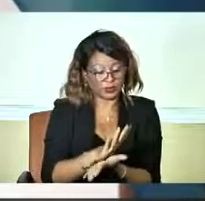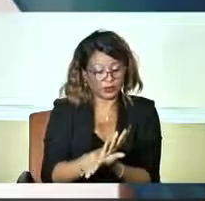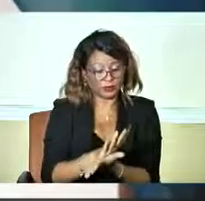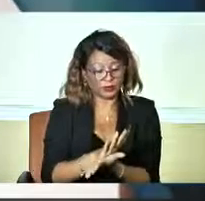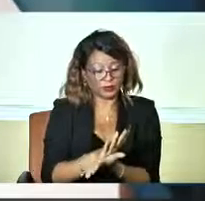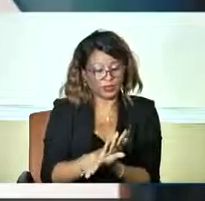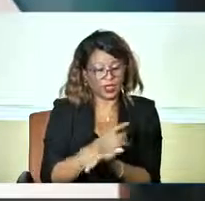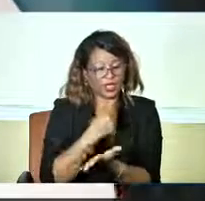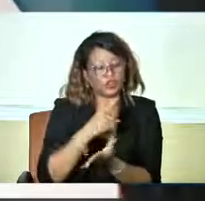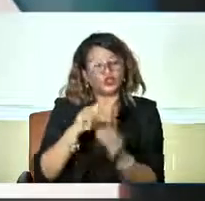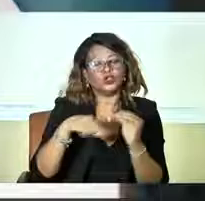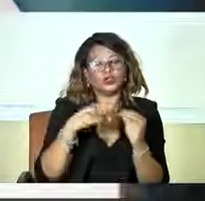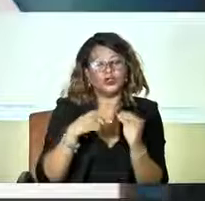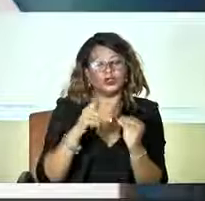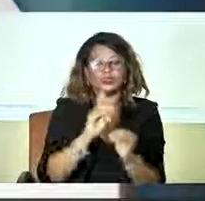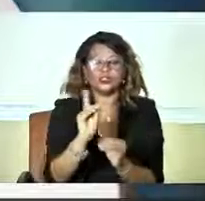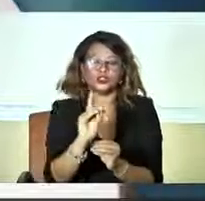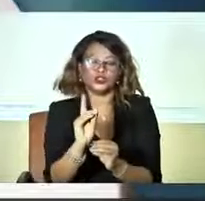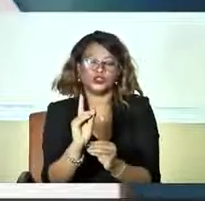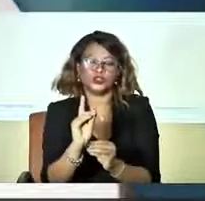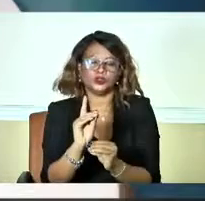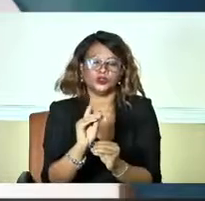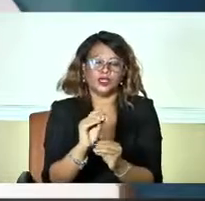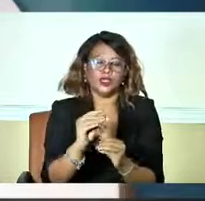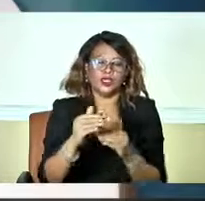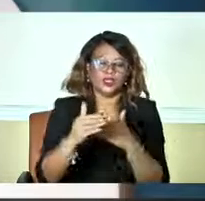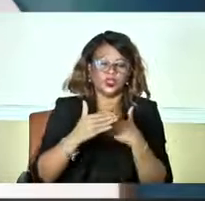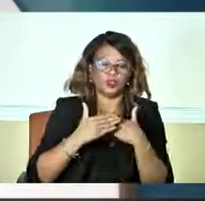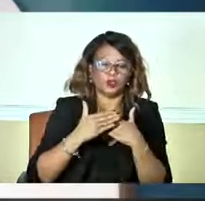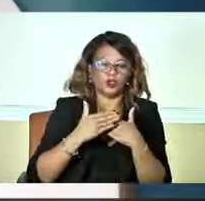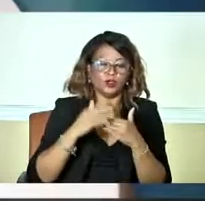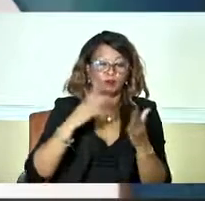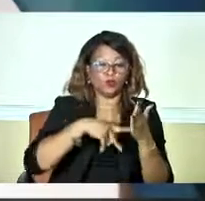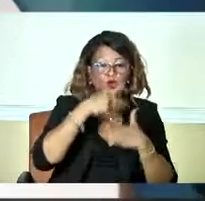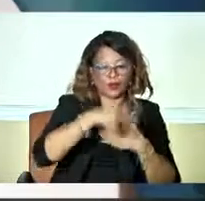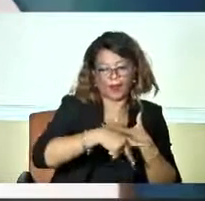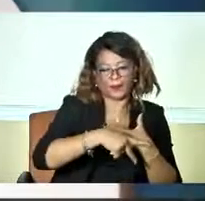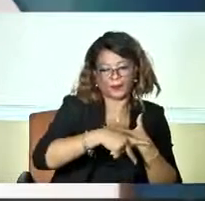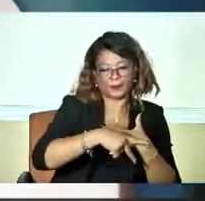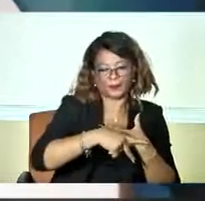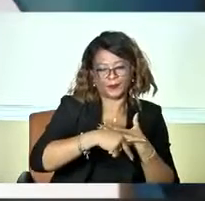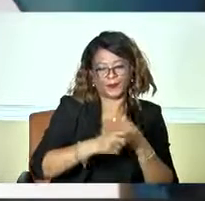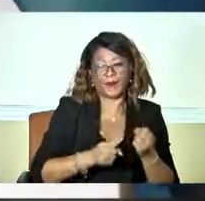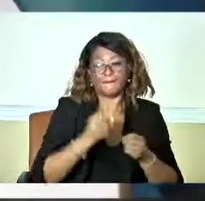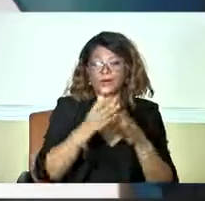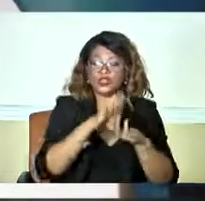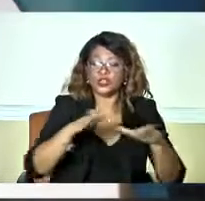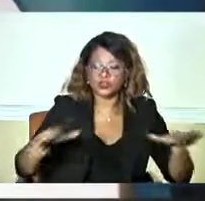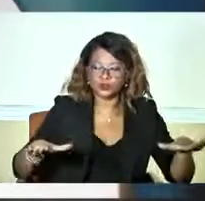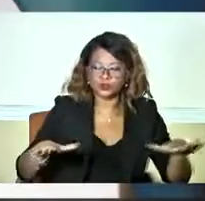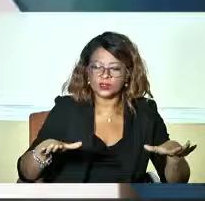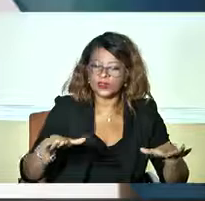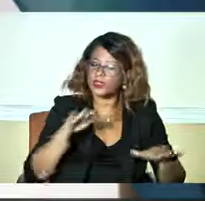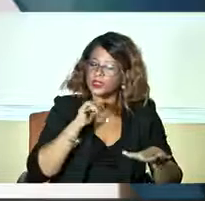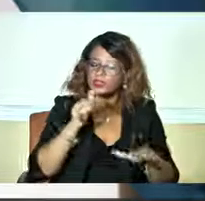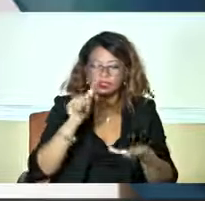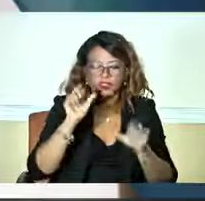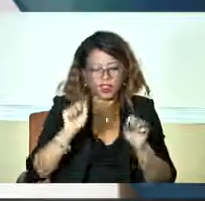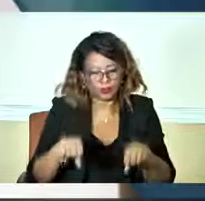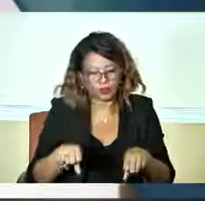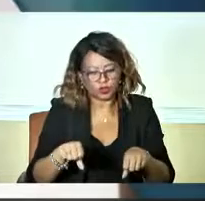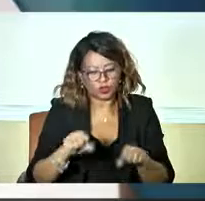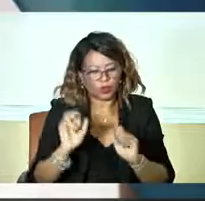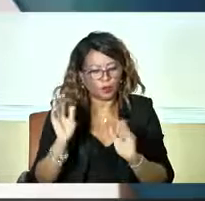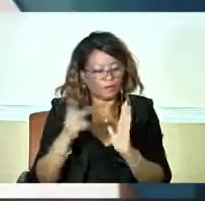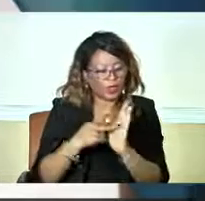I want to tell you about the Digital Neighborhood Program. Many children are unable to